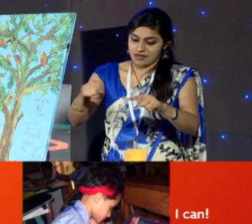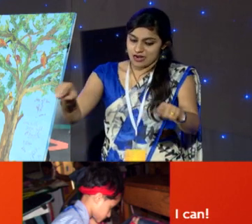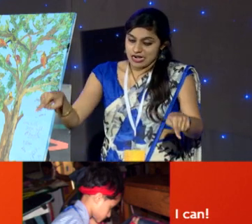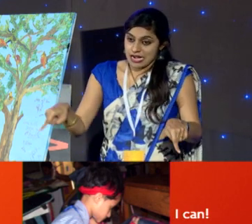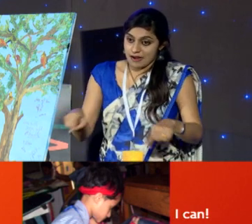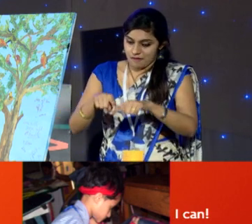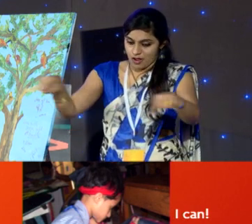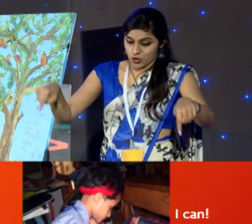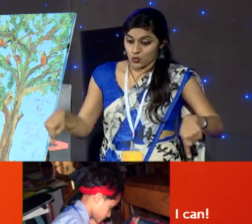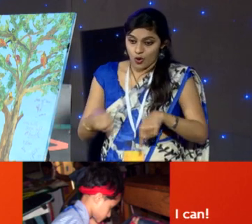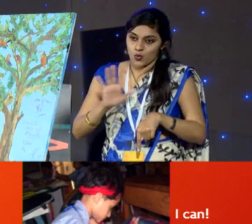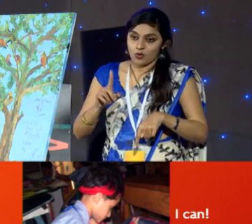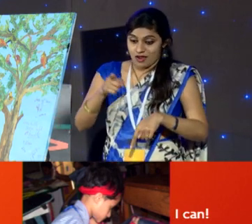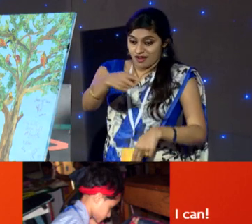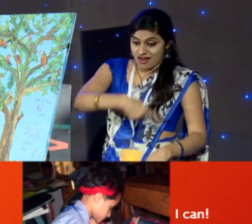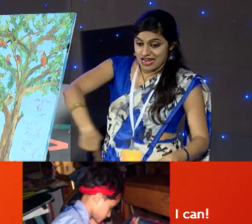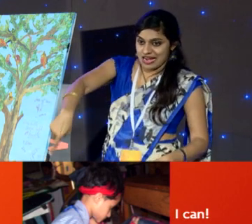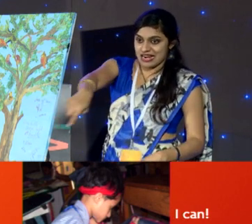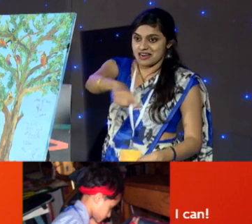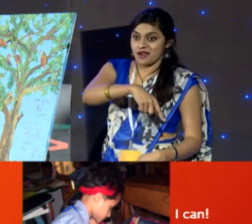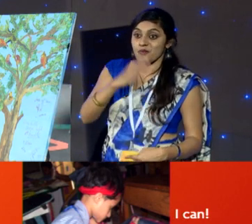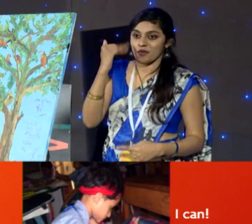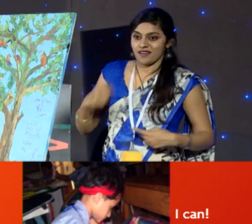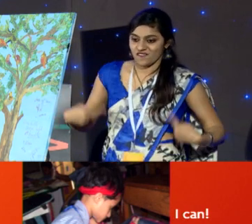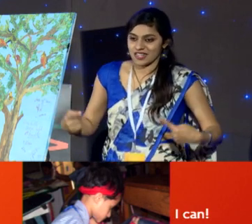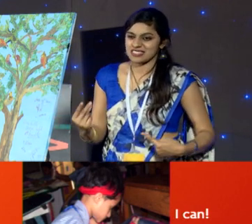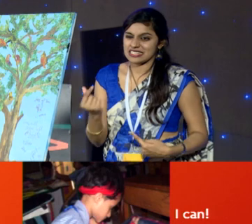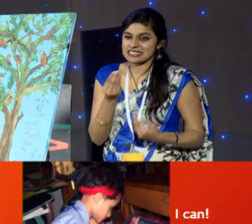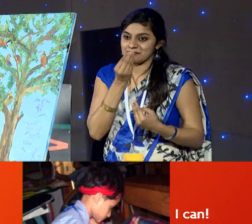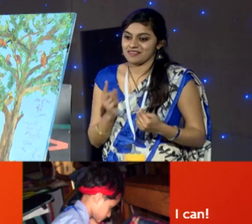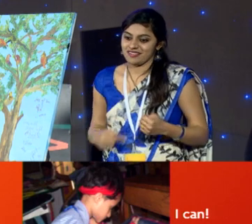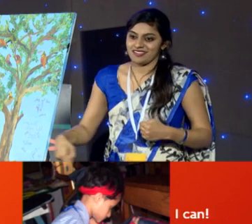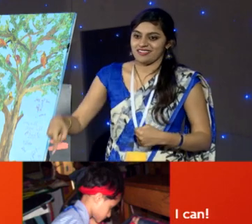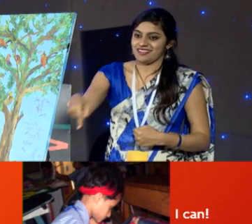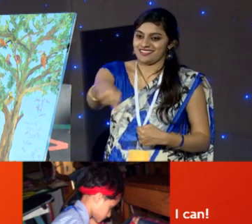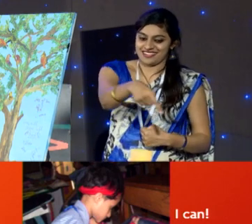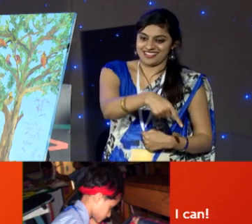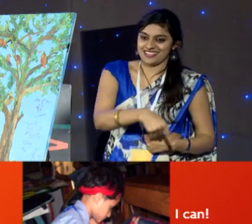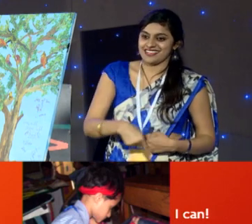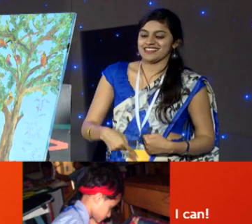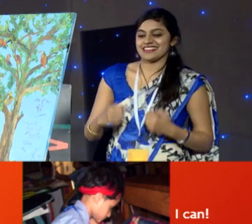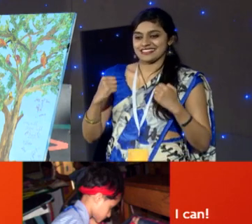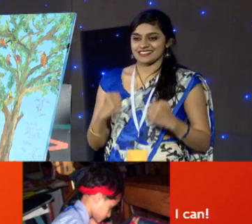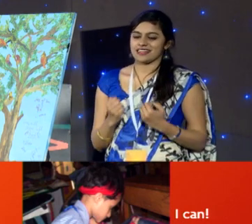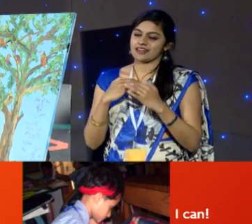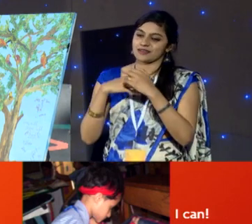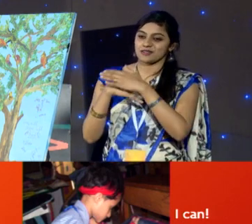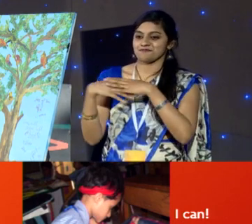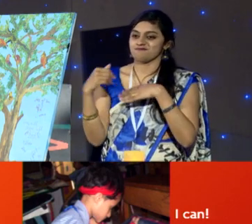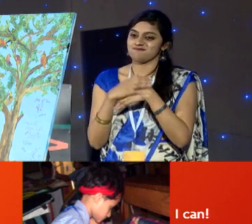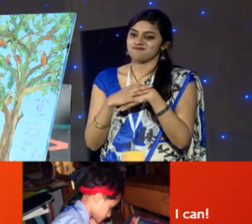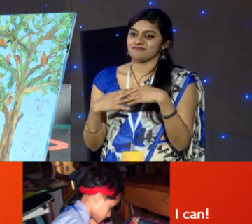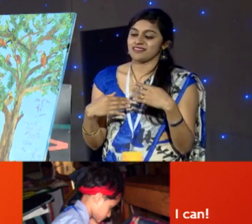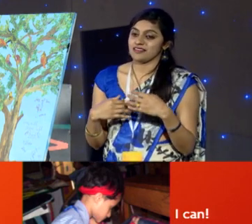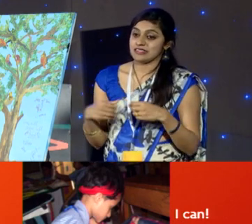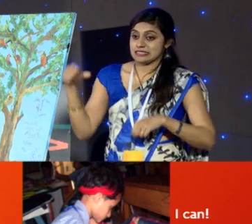can comfortably go around and sit in the classroom very comfortably. We have science